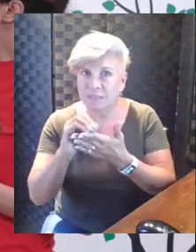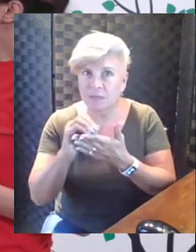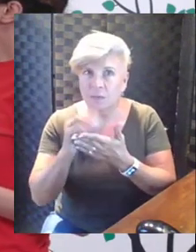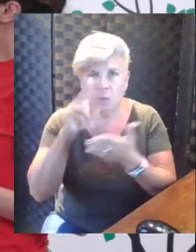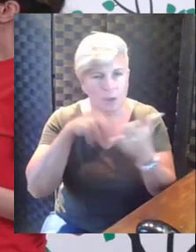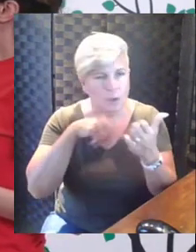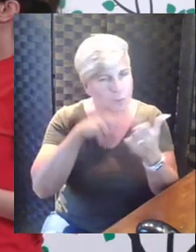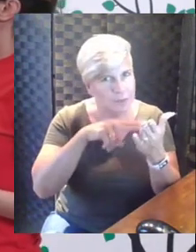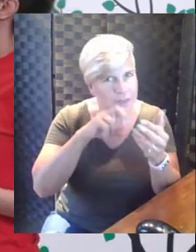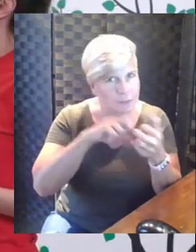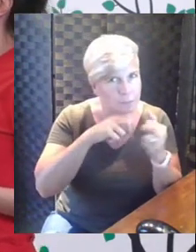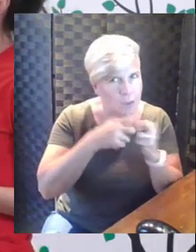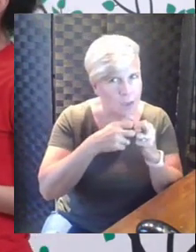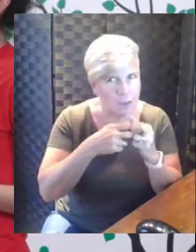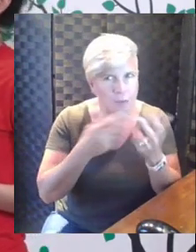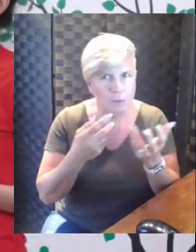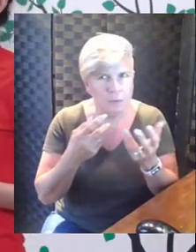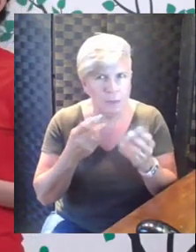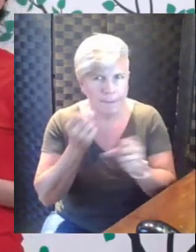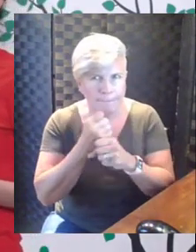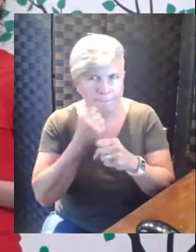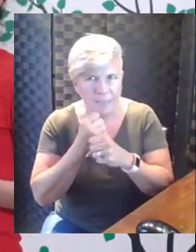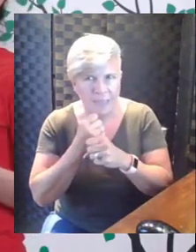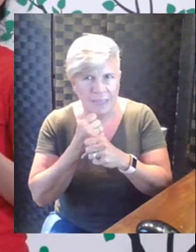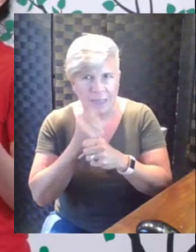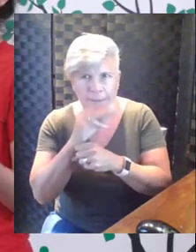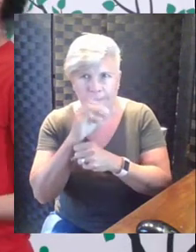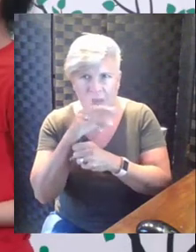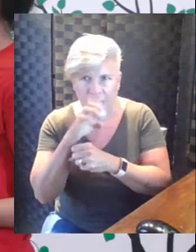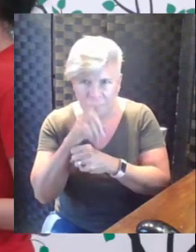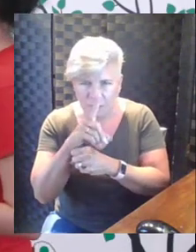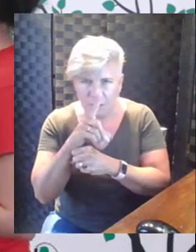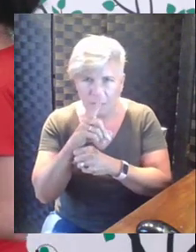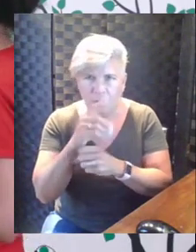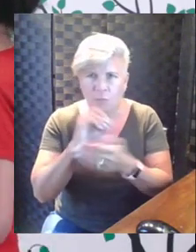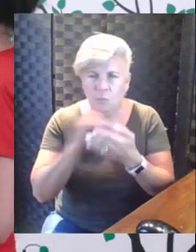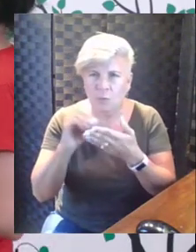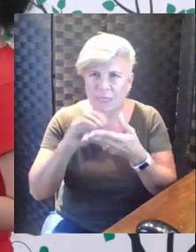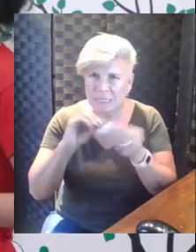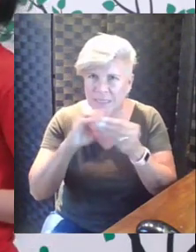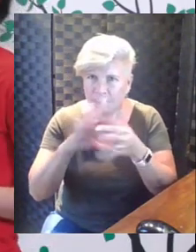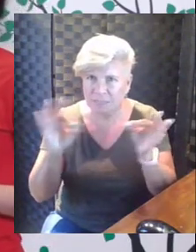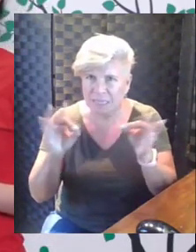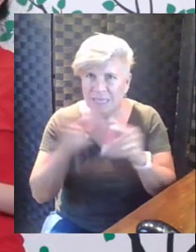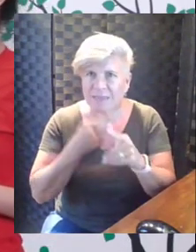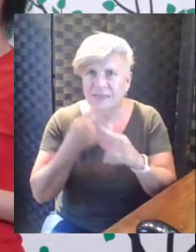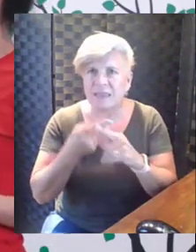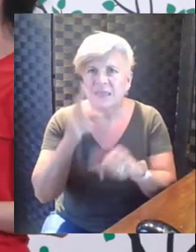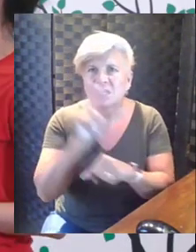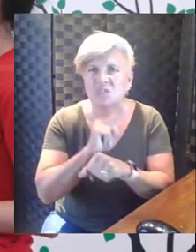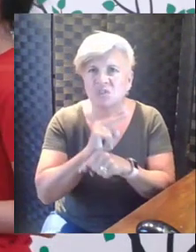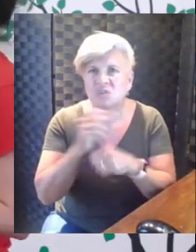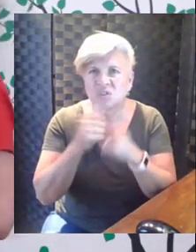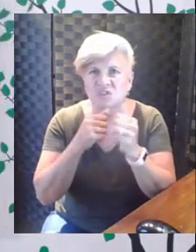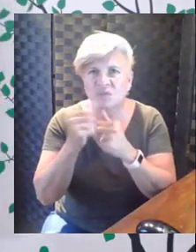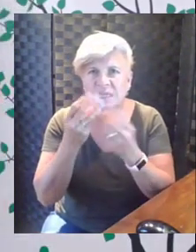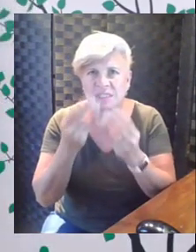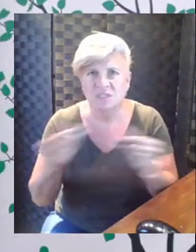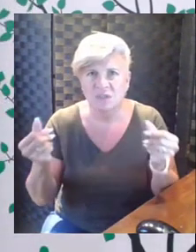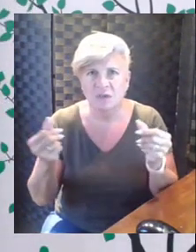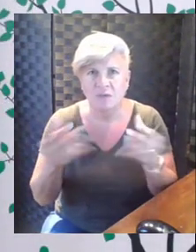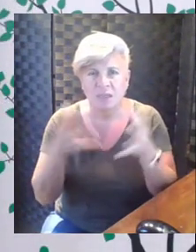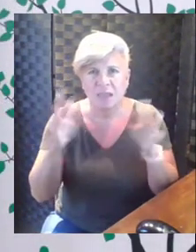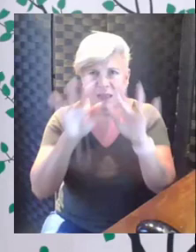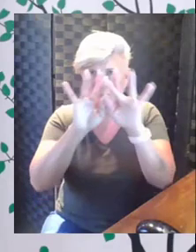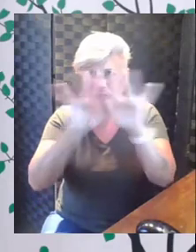to read through the problem, we're going to create our model, create an equation, and then use a strategy to solve. If you notice, there's a lot of